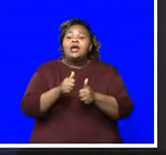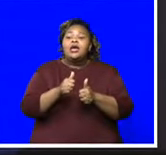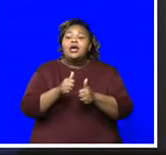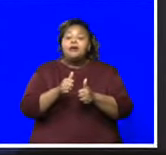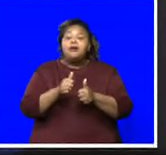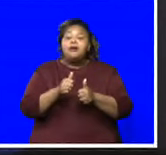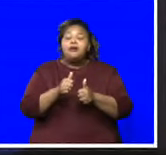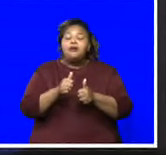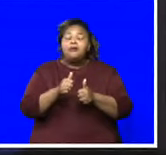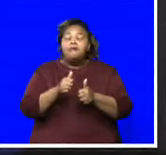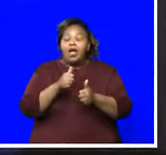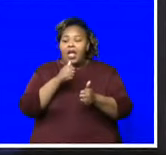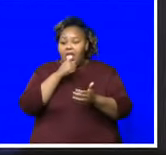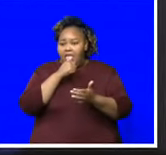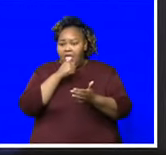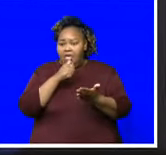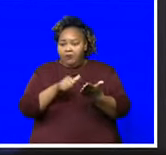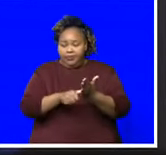lapha ke